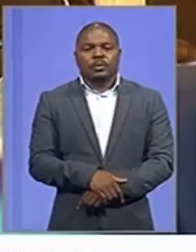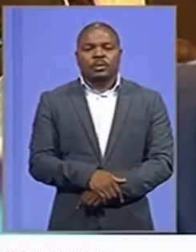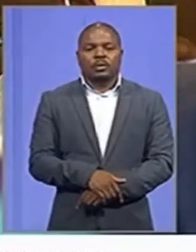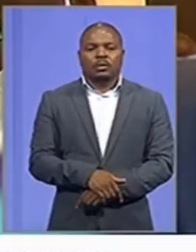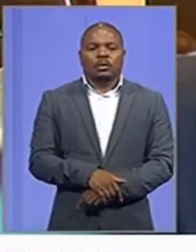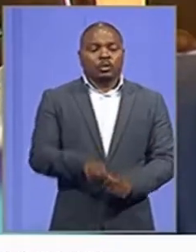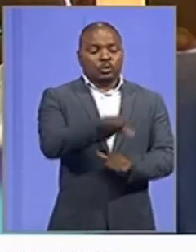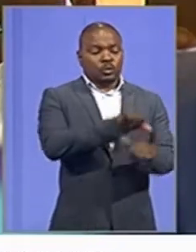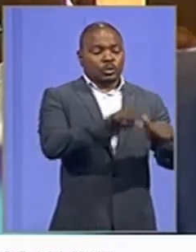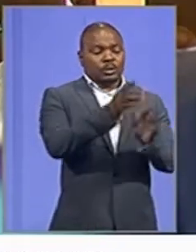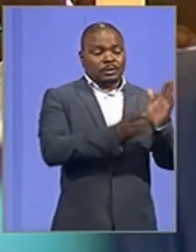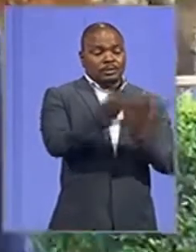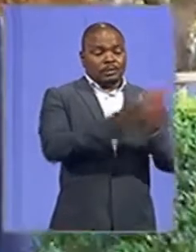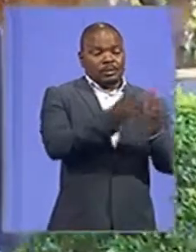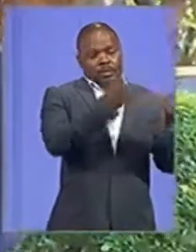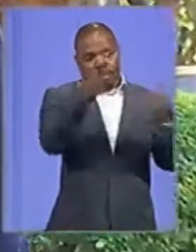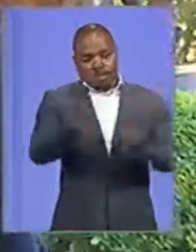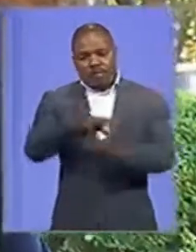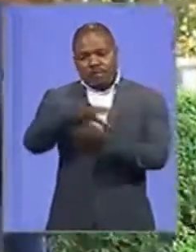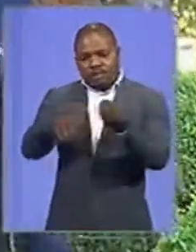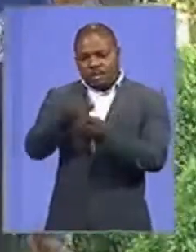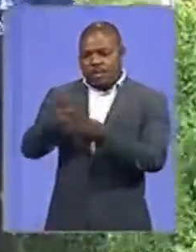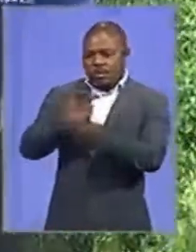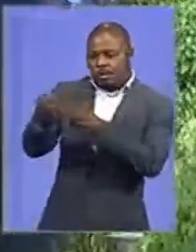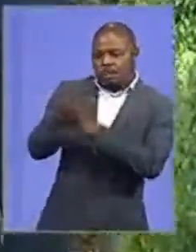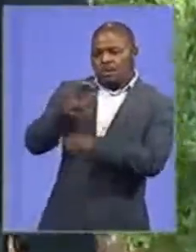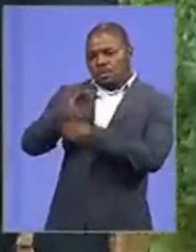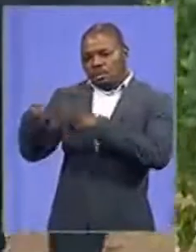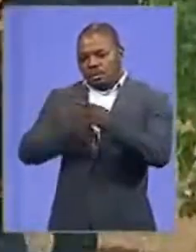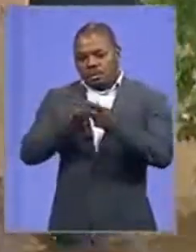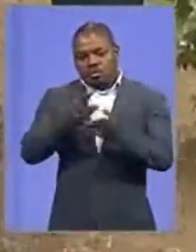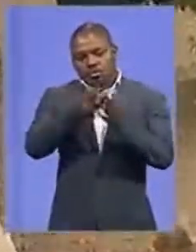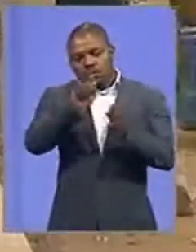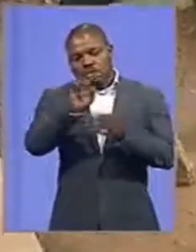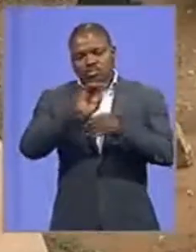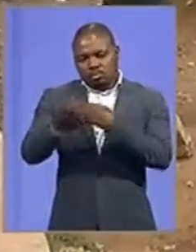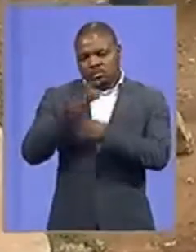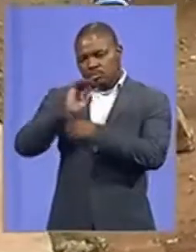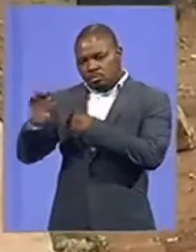Tlhabololo go le simolotse ka go thoba ba malapa a latlhegetsweng le barutwana maikutlo.